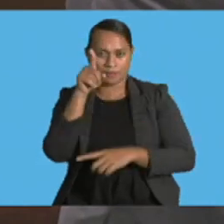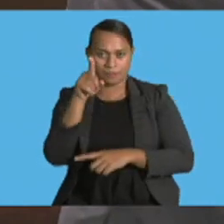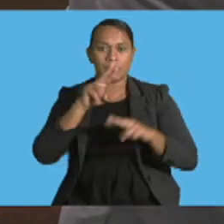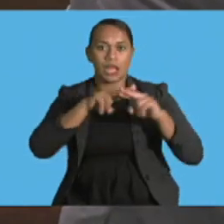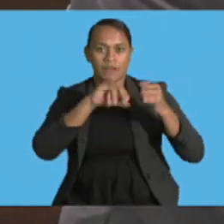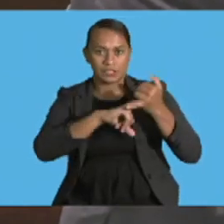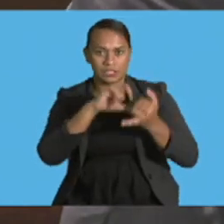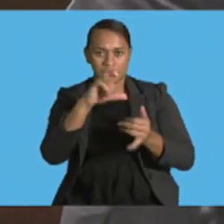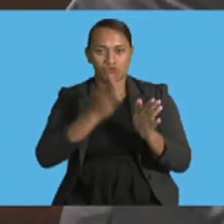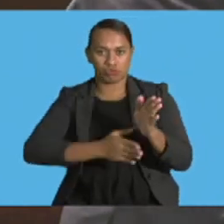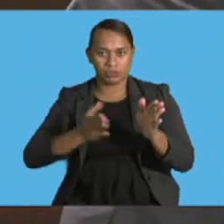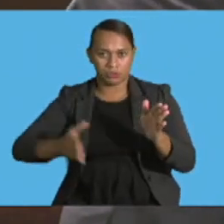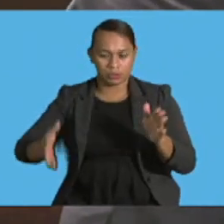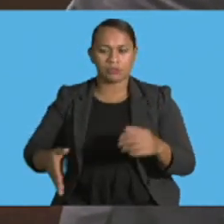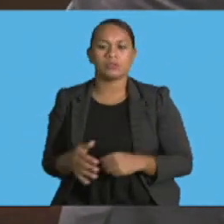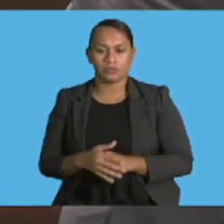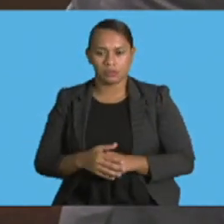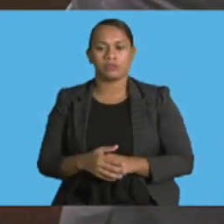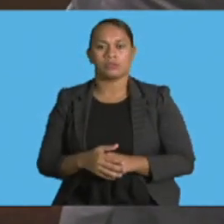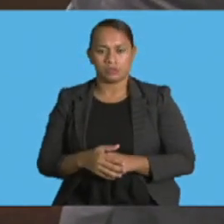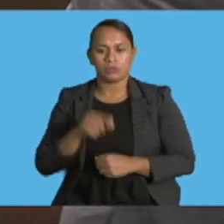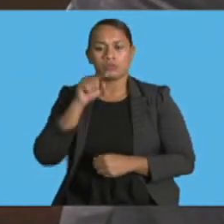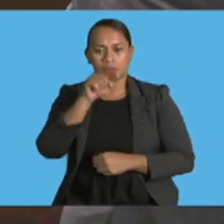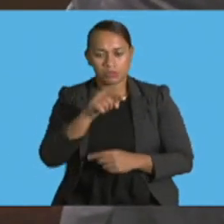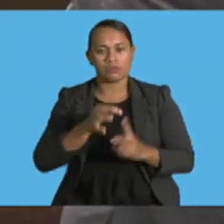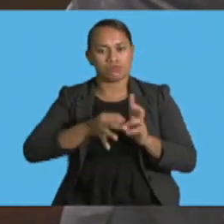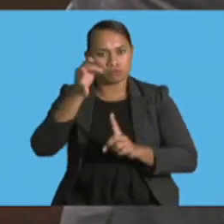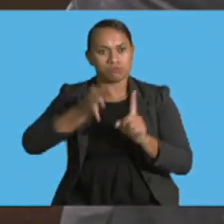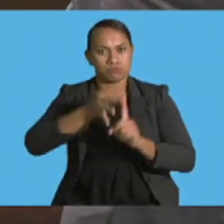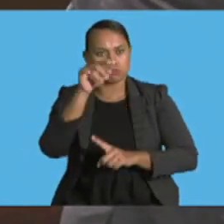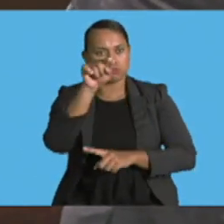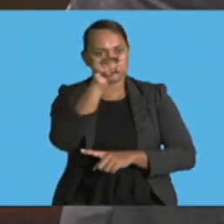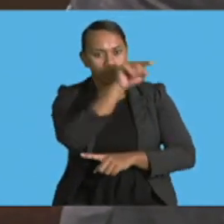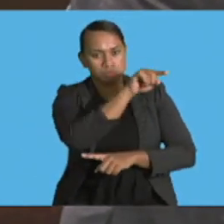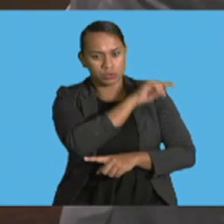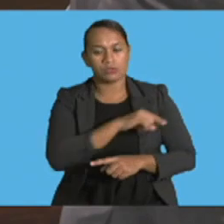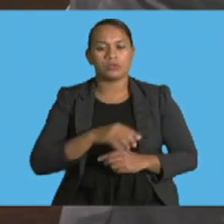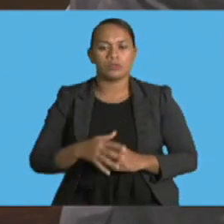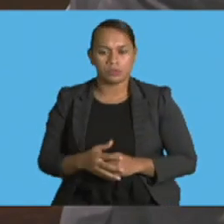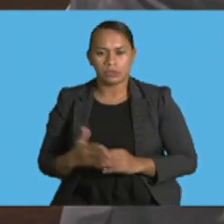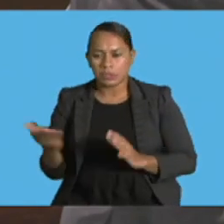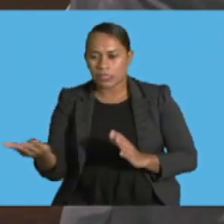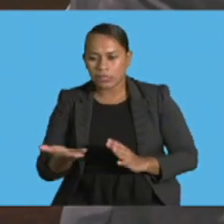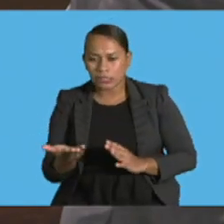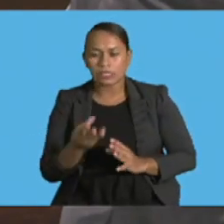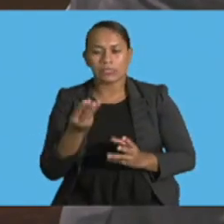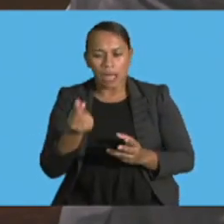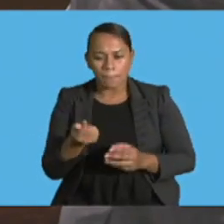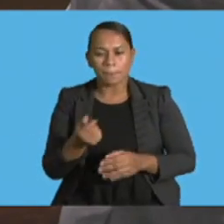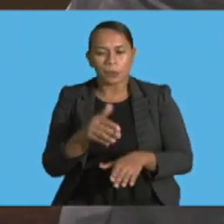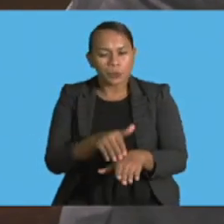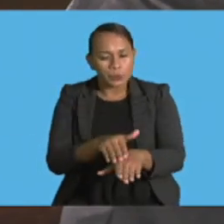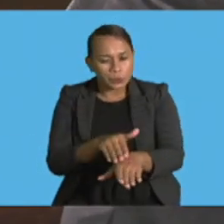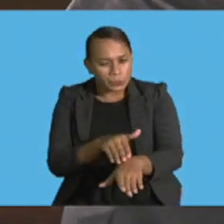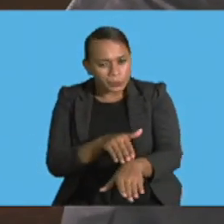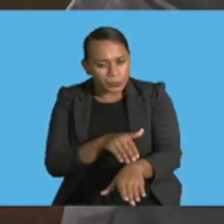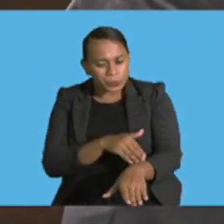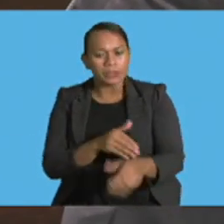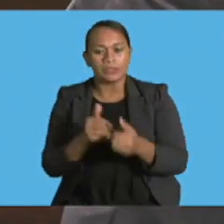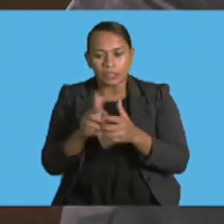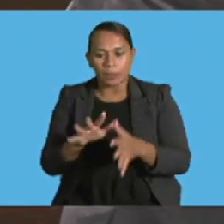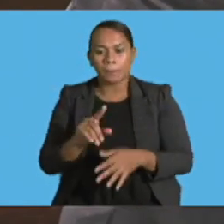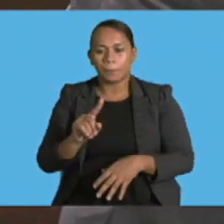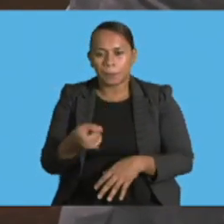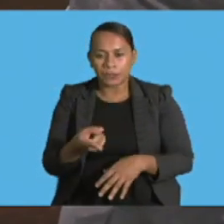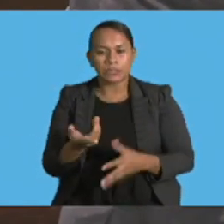mill. Mr. Speaker, despite the mill's cane crushing have a slow start in the first few weeks of the season due to both the